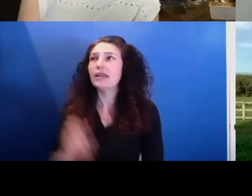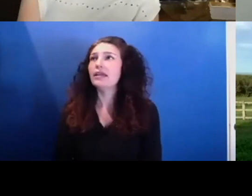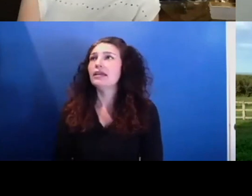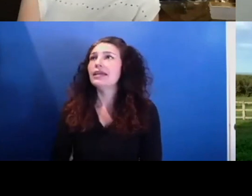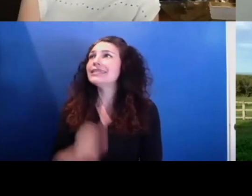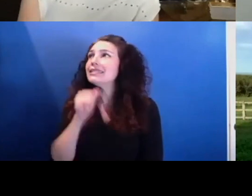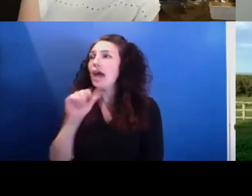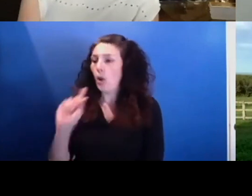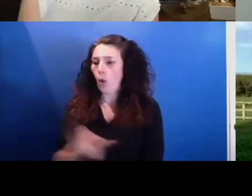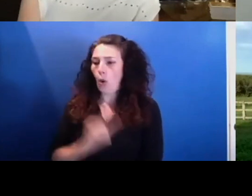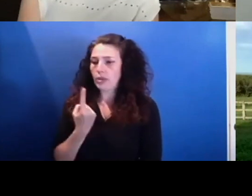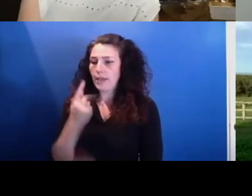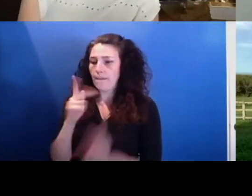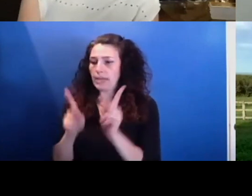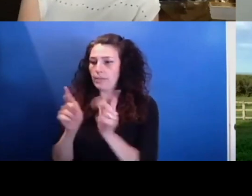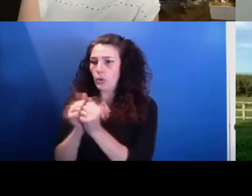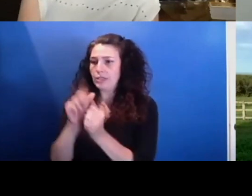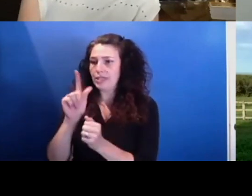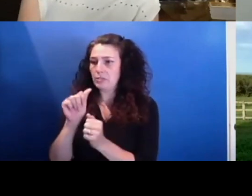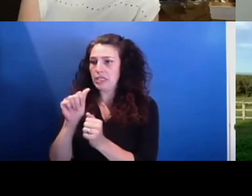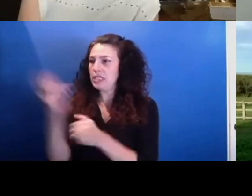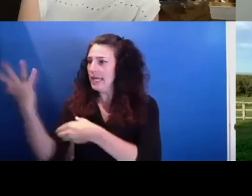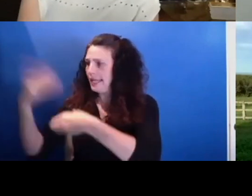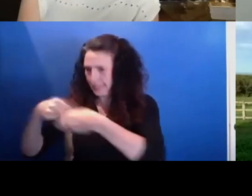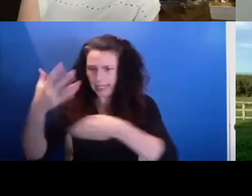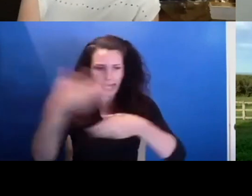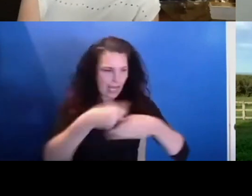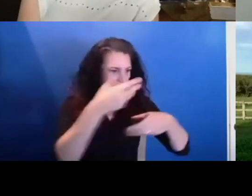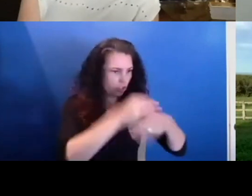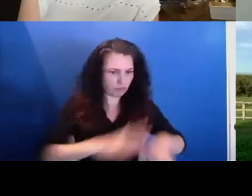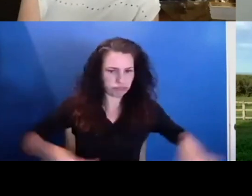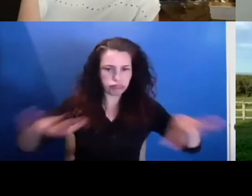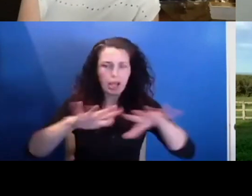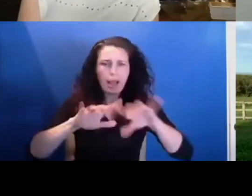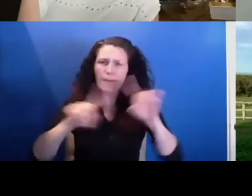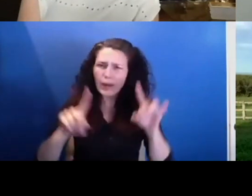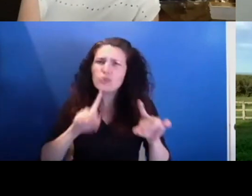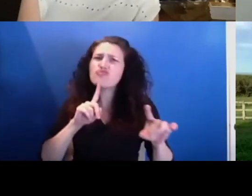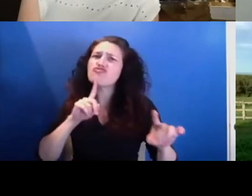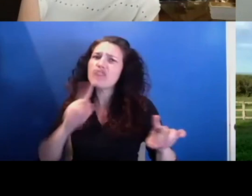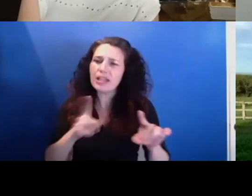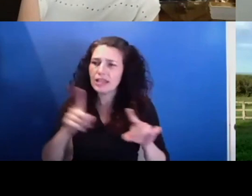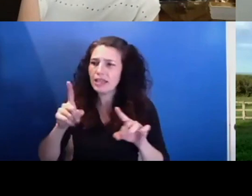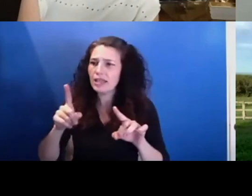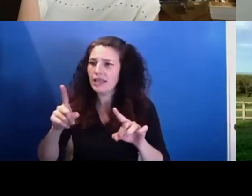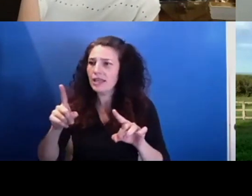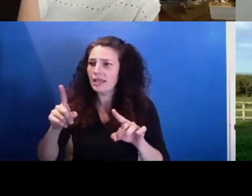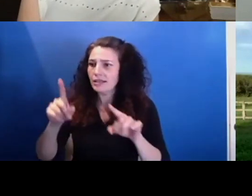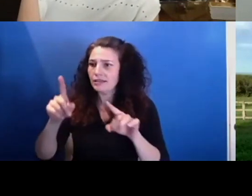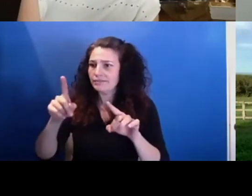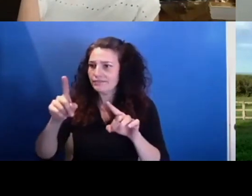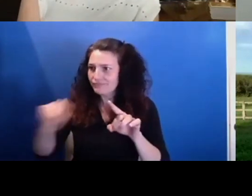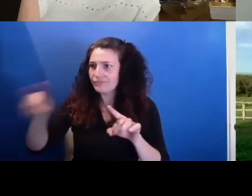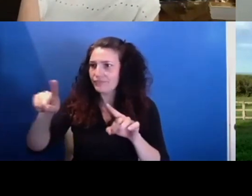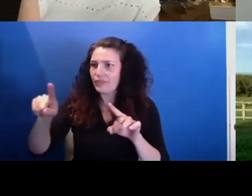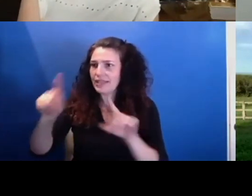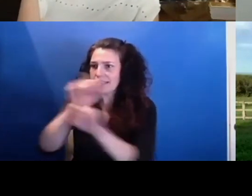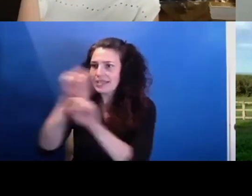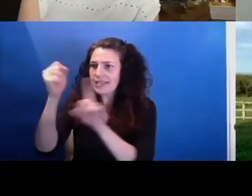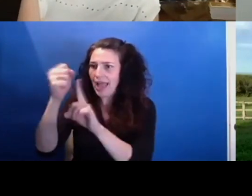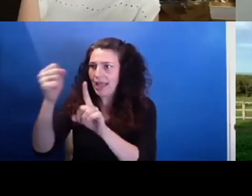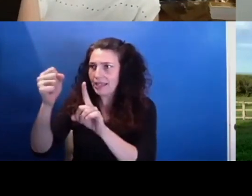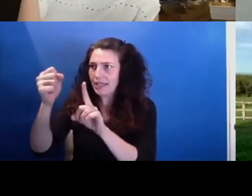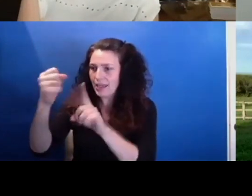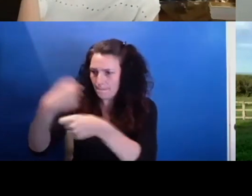engage the public entities, but really about public entities making a concerted effort to ensure that